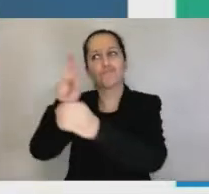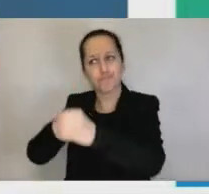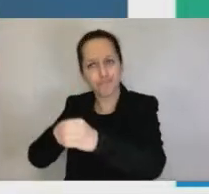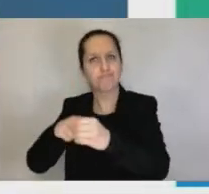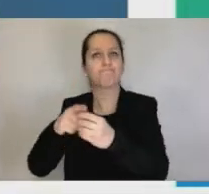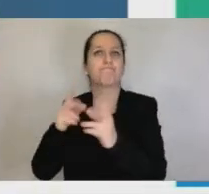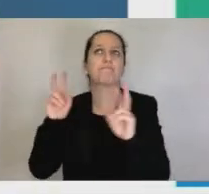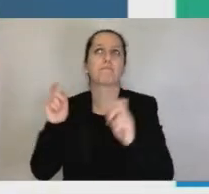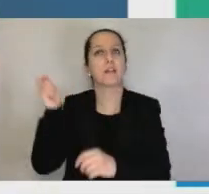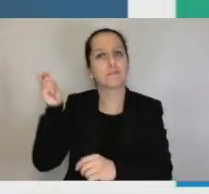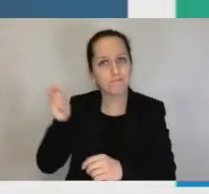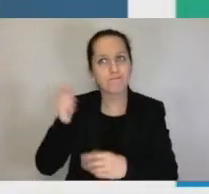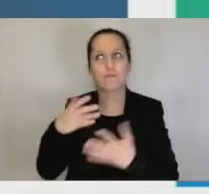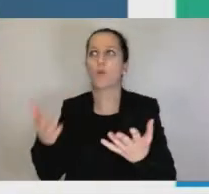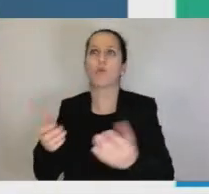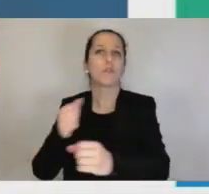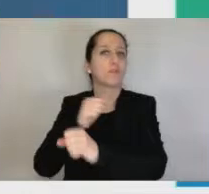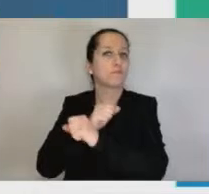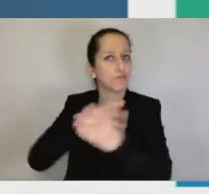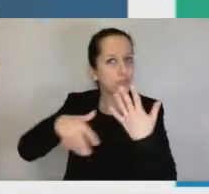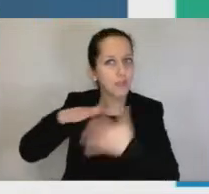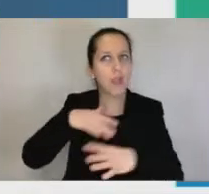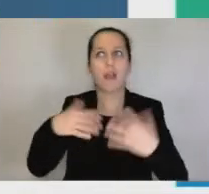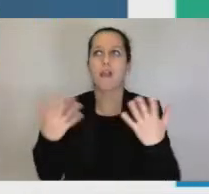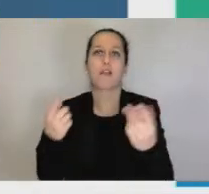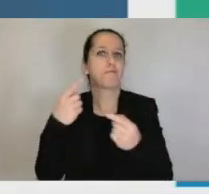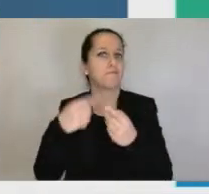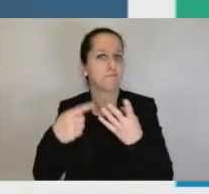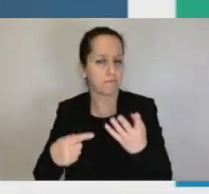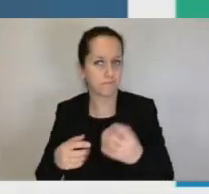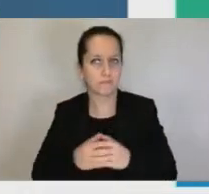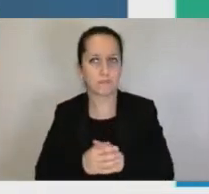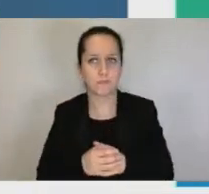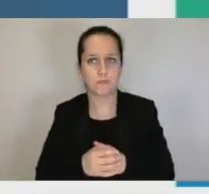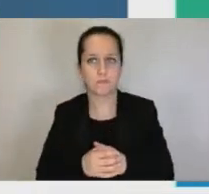contribute with equal conditions as others.